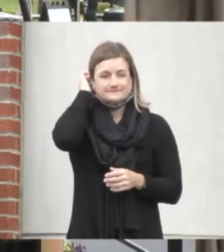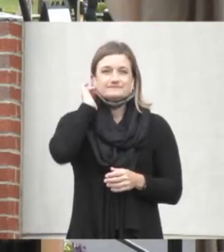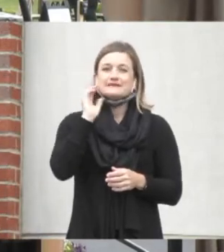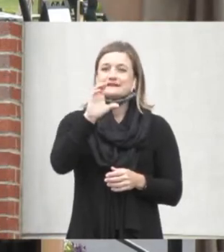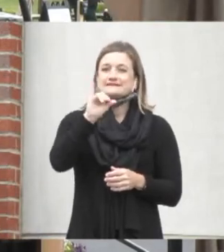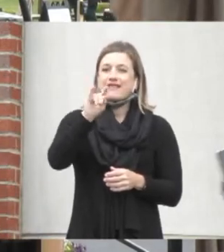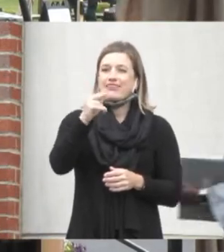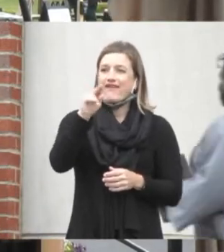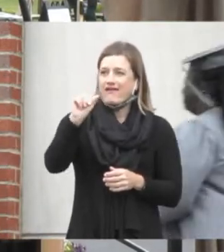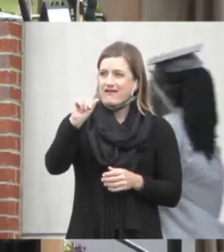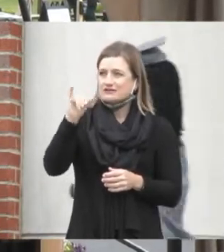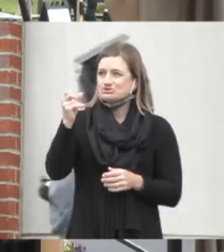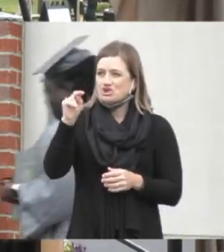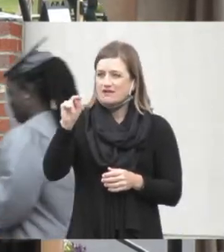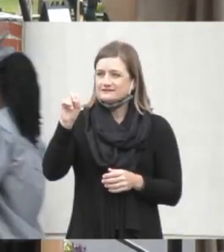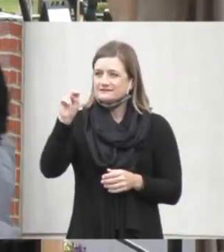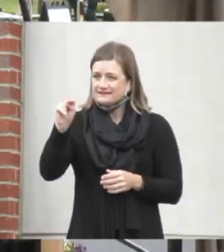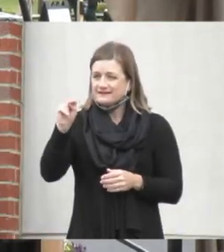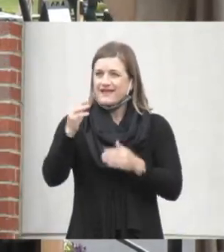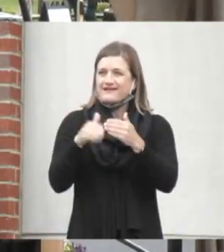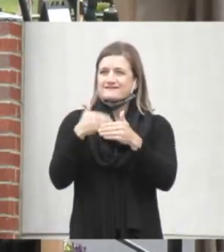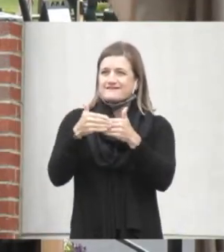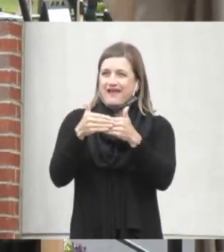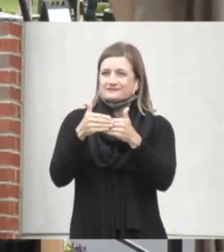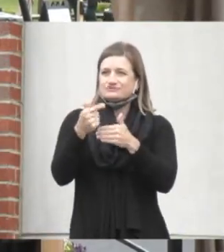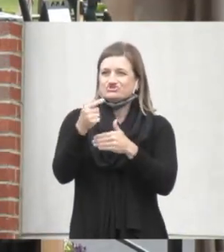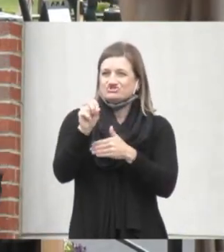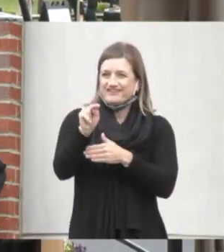Cynthia Johnson, next gen.